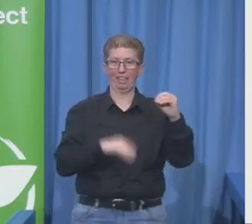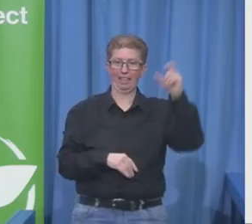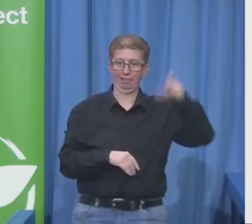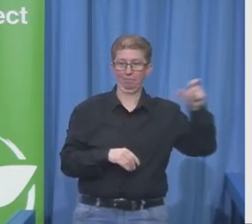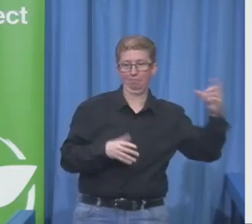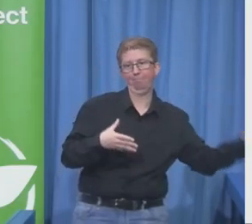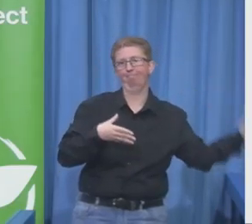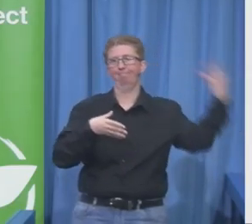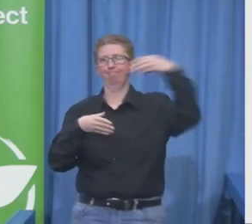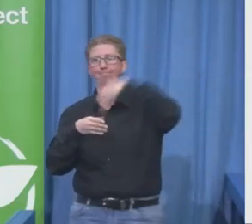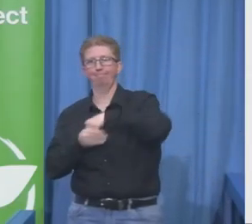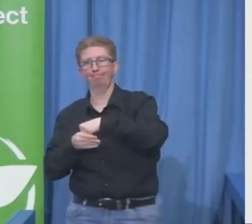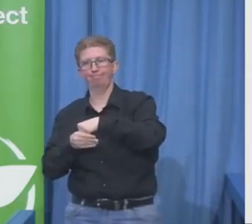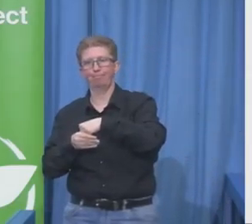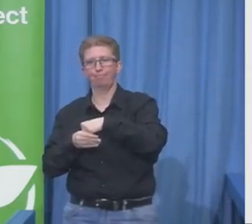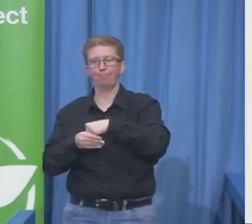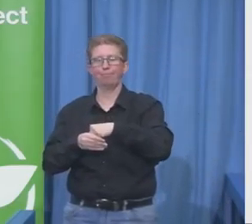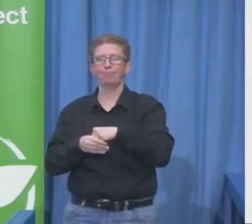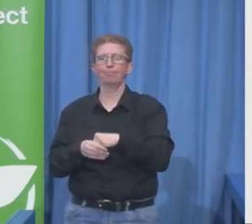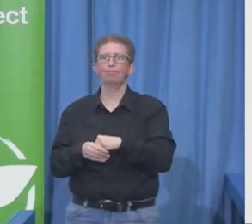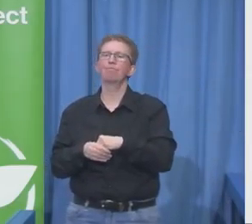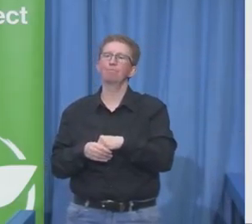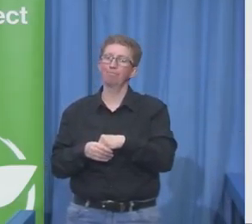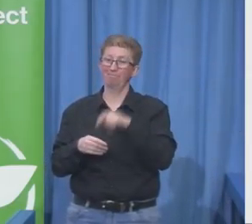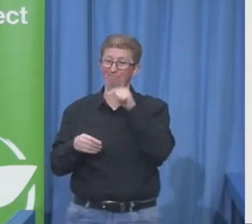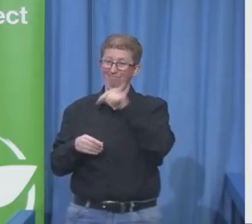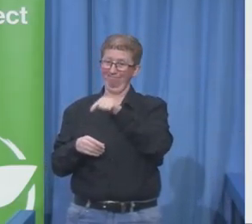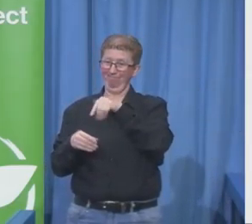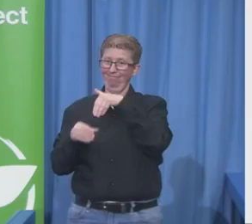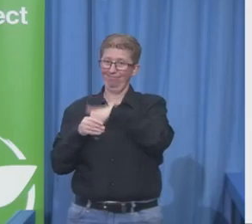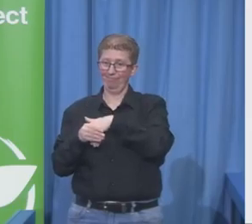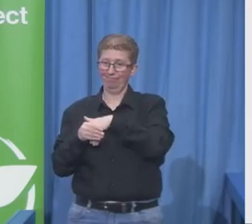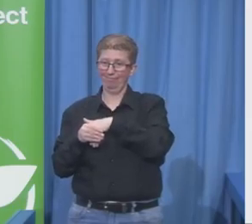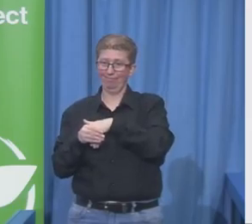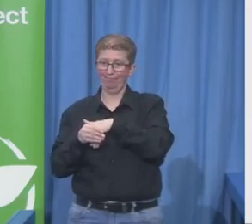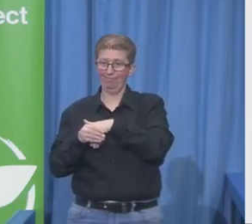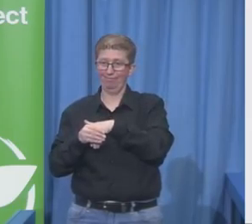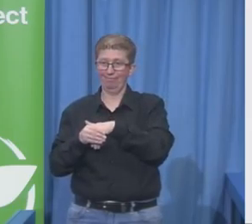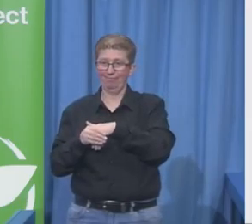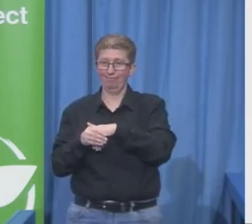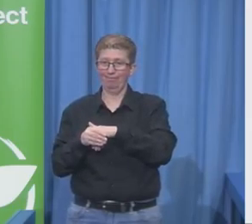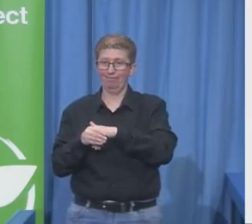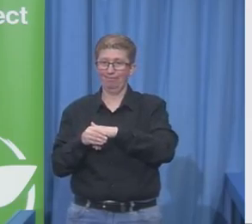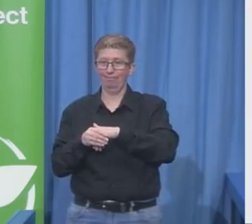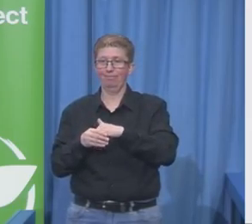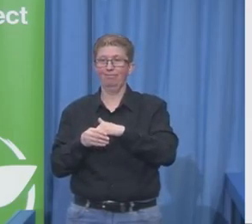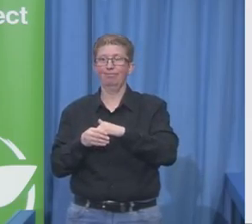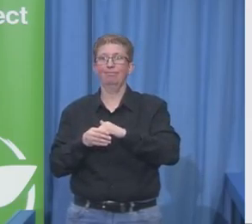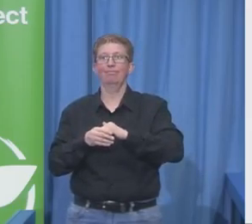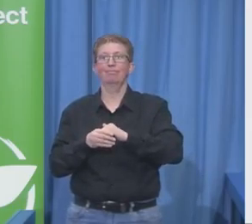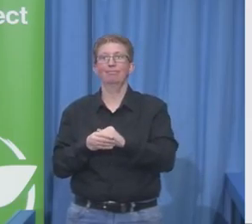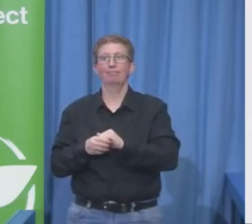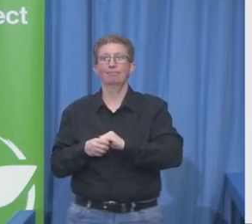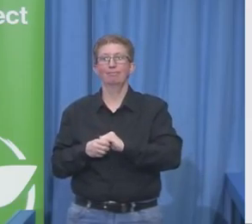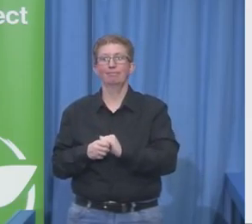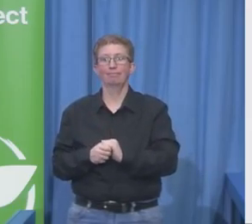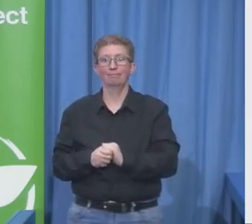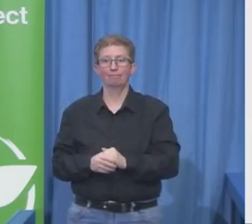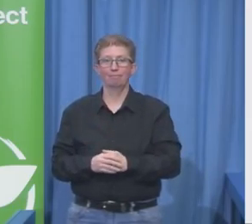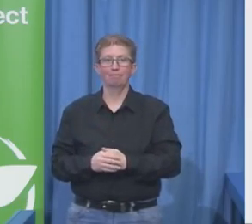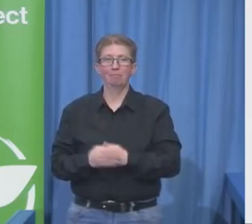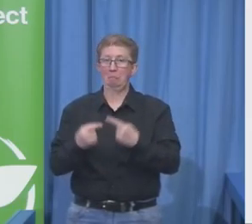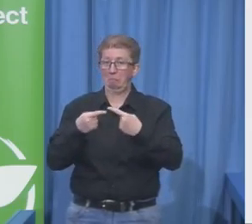75% within 12 months, compared with 71.3% of graduates without disability. For graduates with disability who have